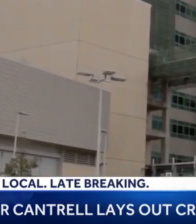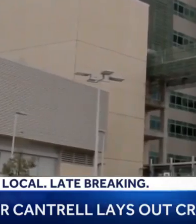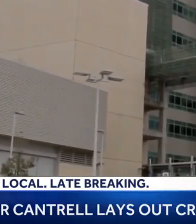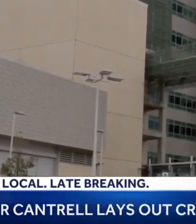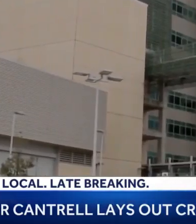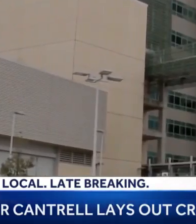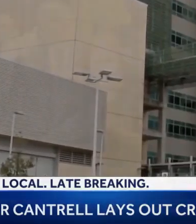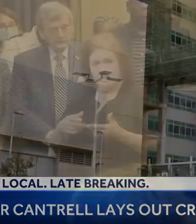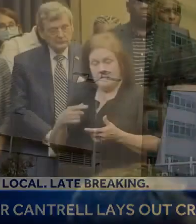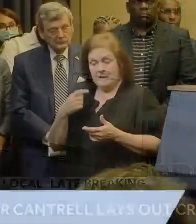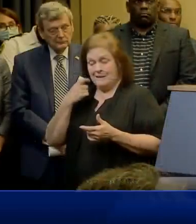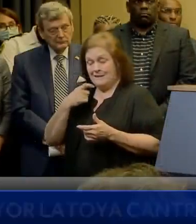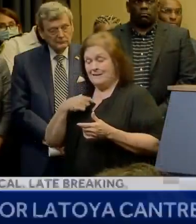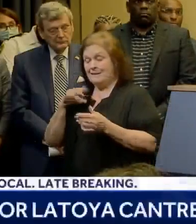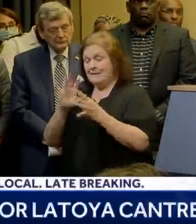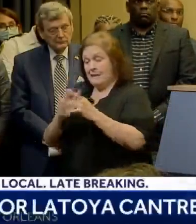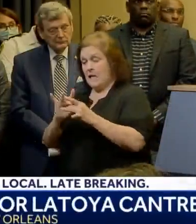year.